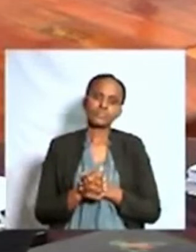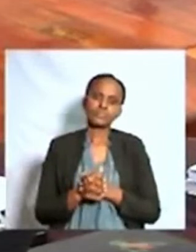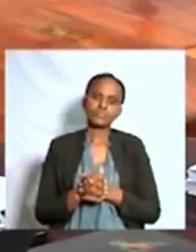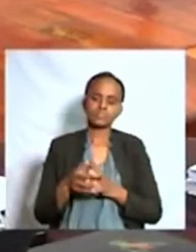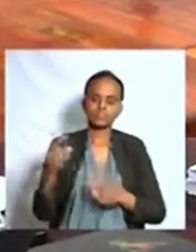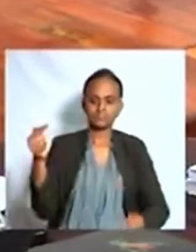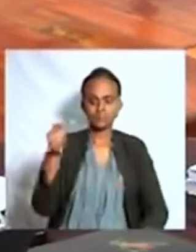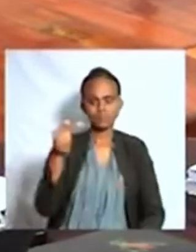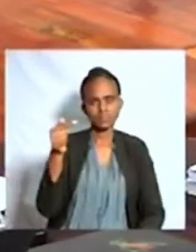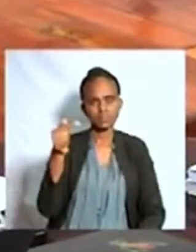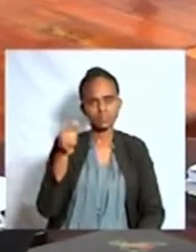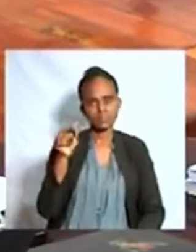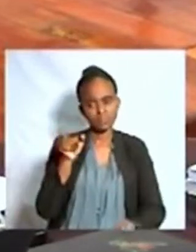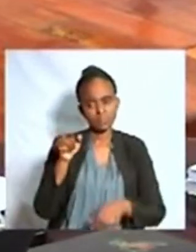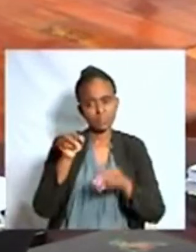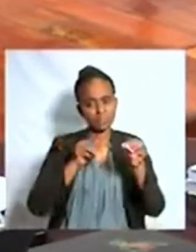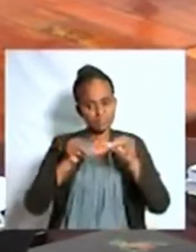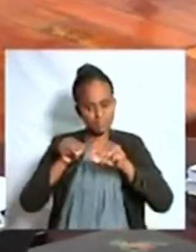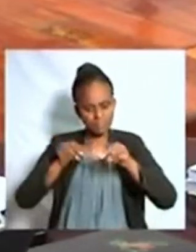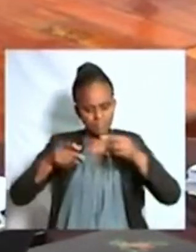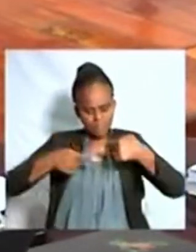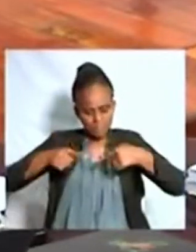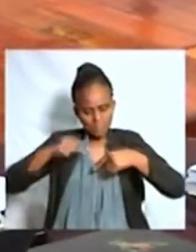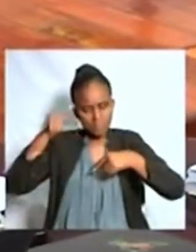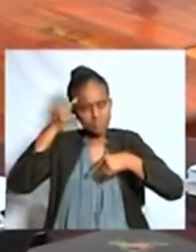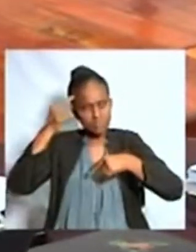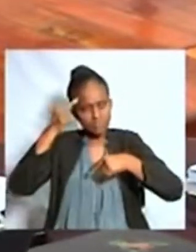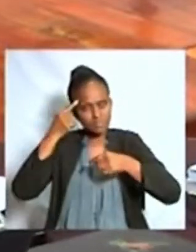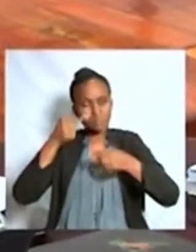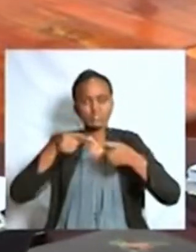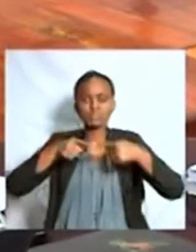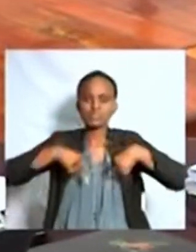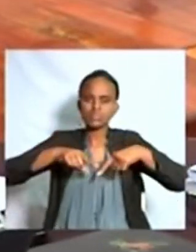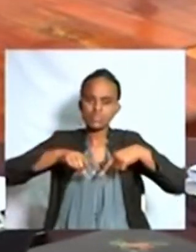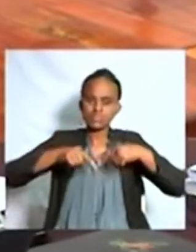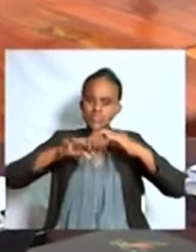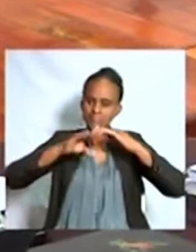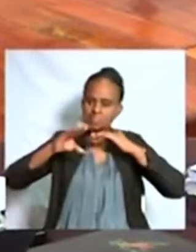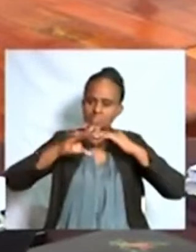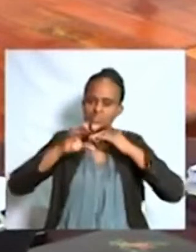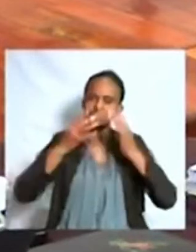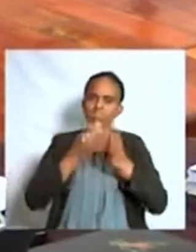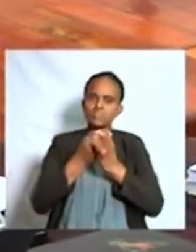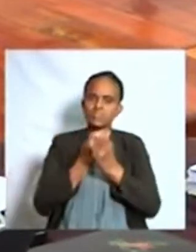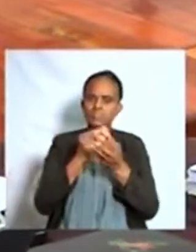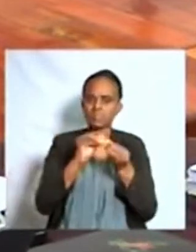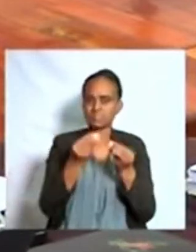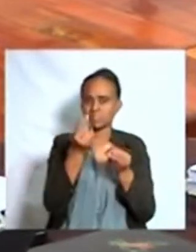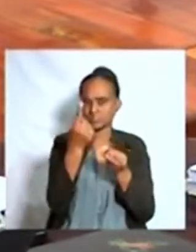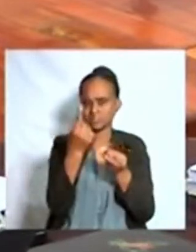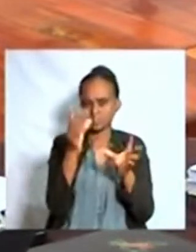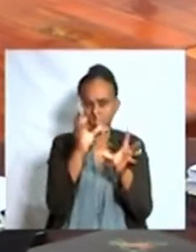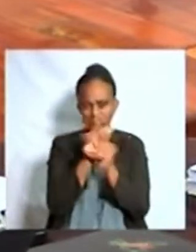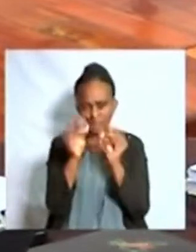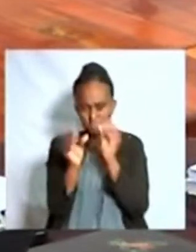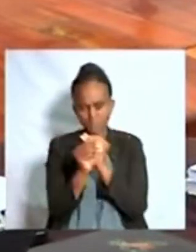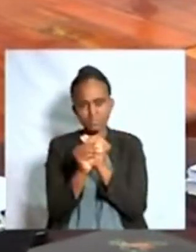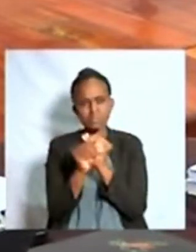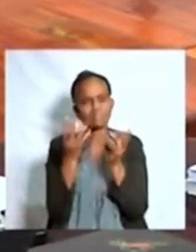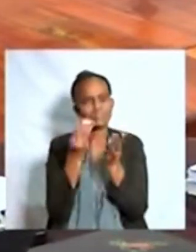G, management of local government equalization funds. 1, misapplication of capital